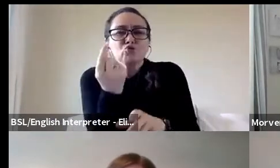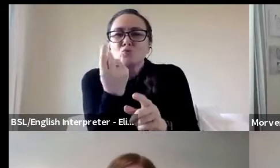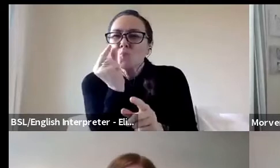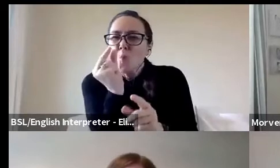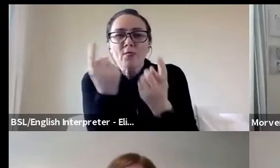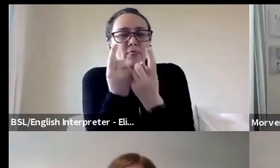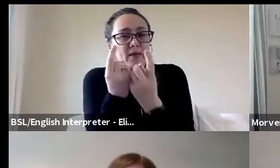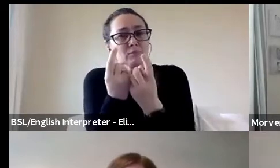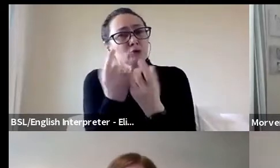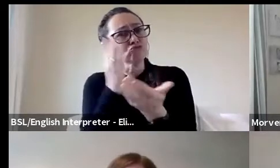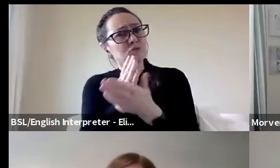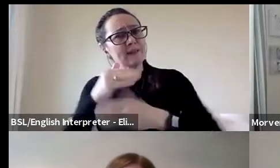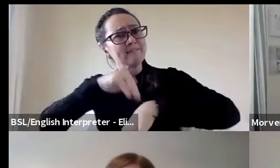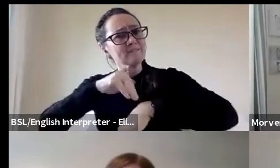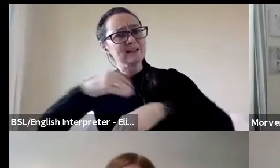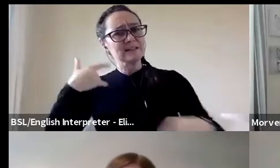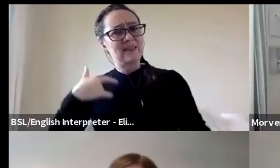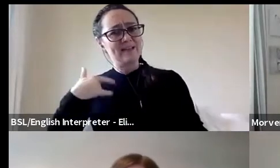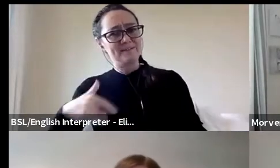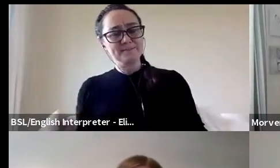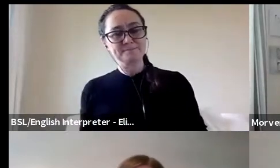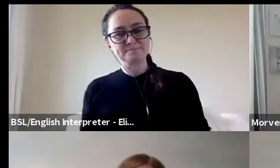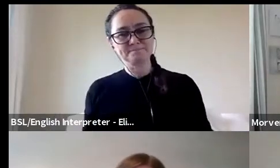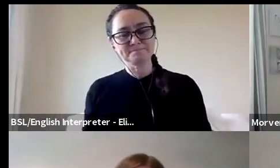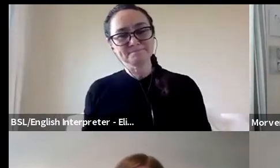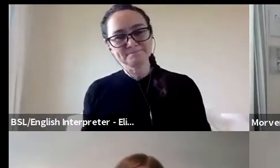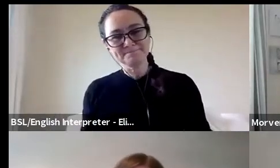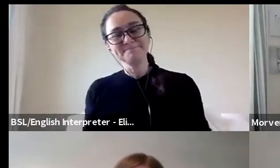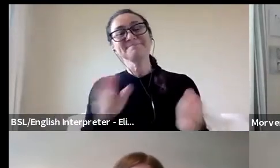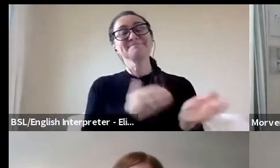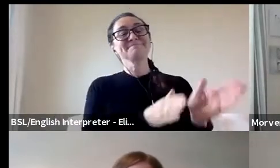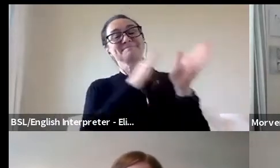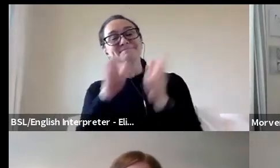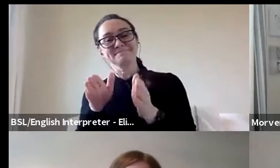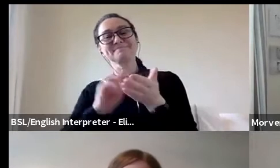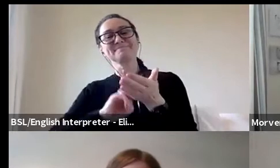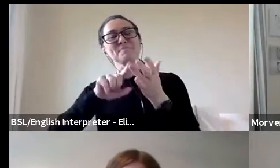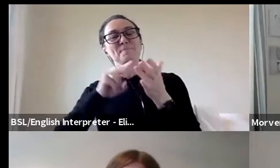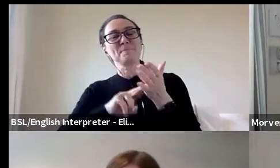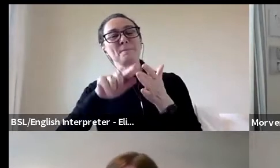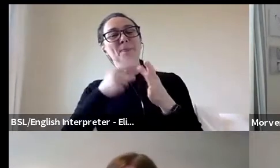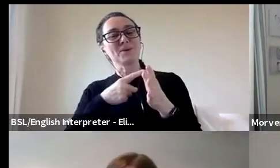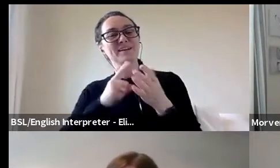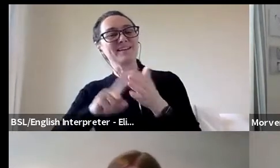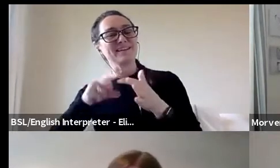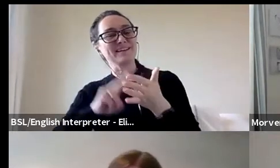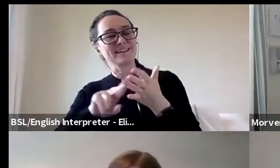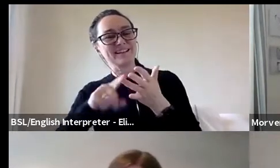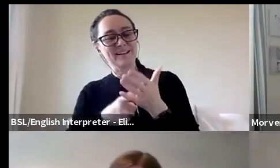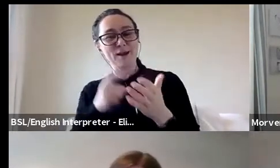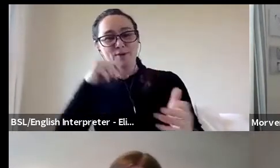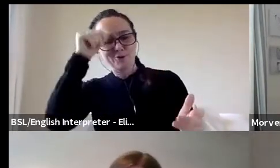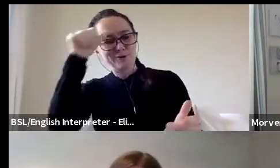And Monica Lennon, I know I've deprived everyone of their 2 minutes intros, but we'll come back to that, but we'll get round to what